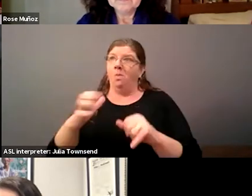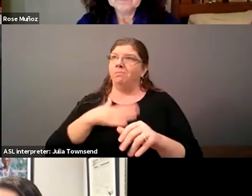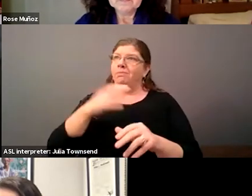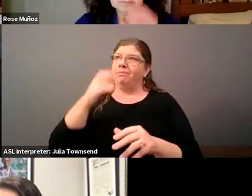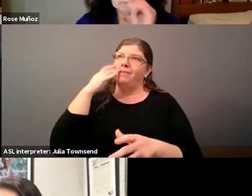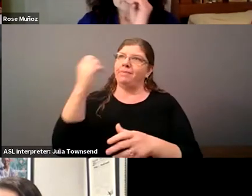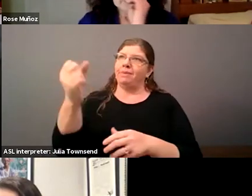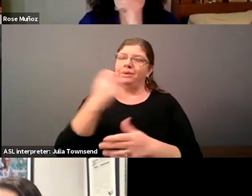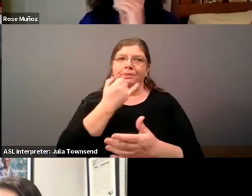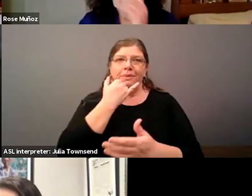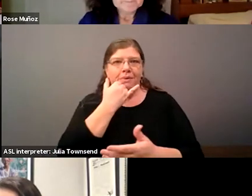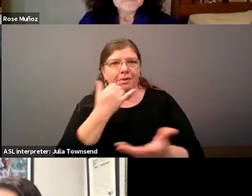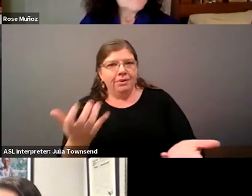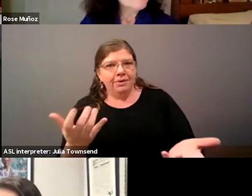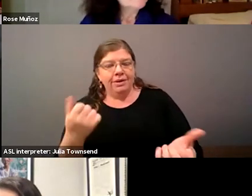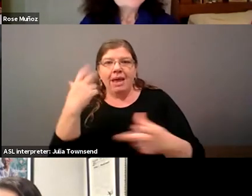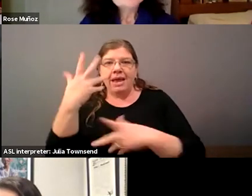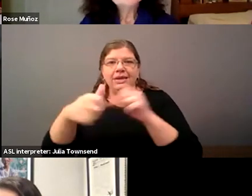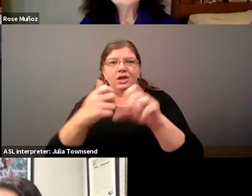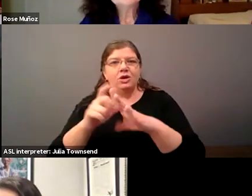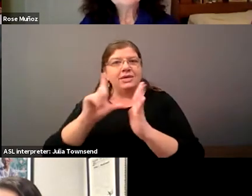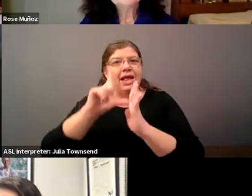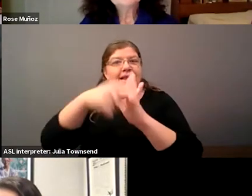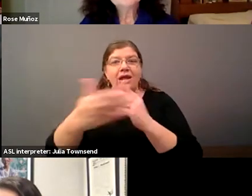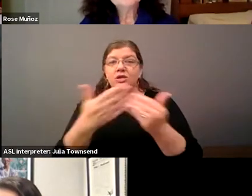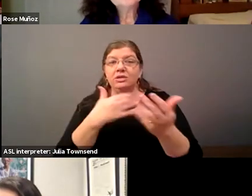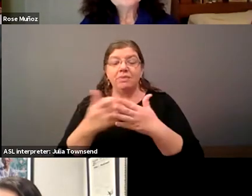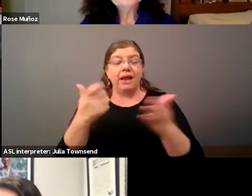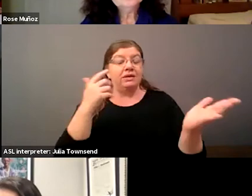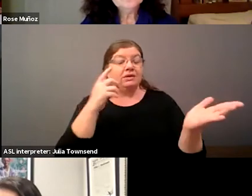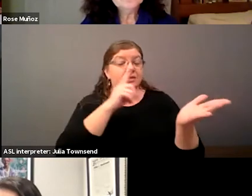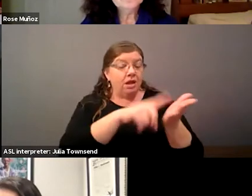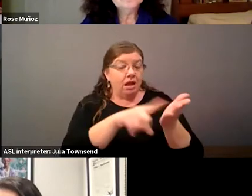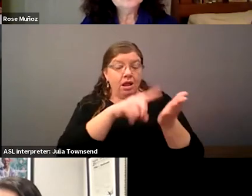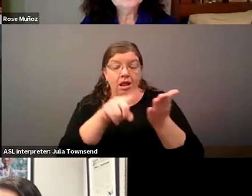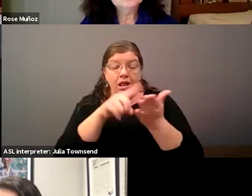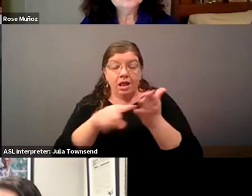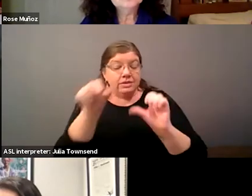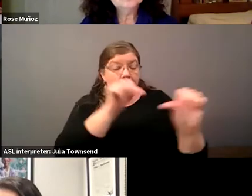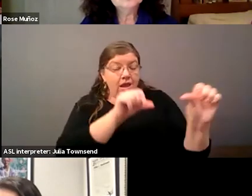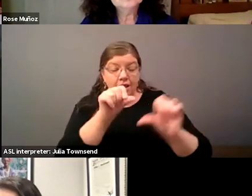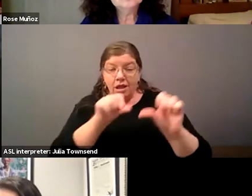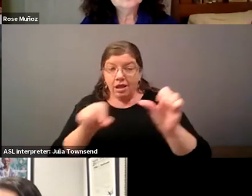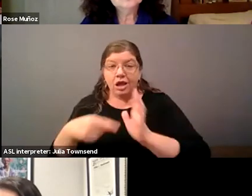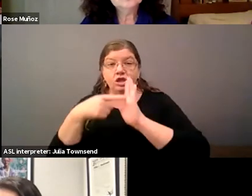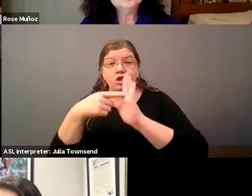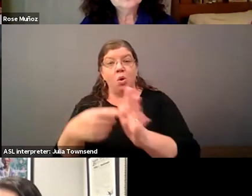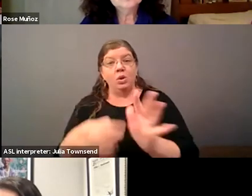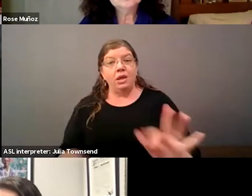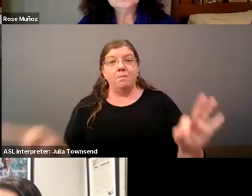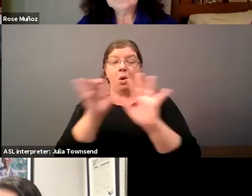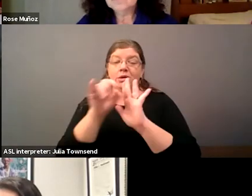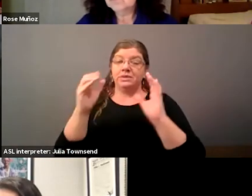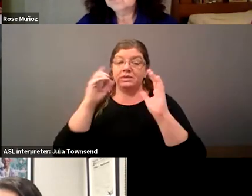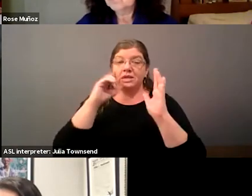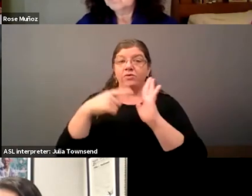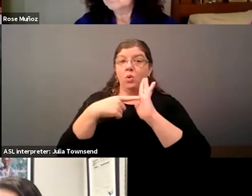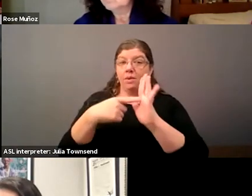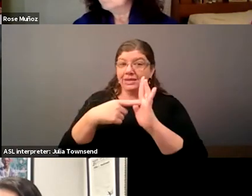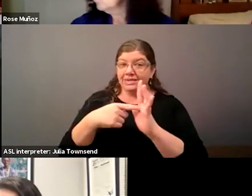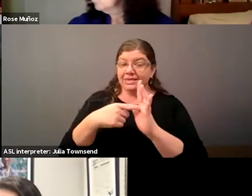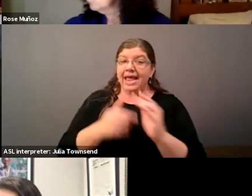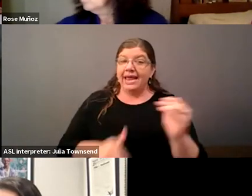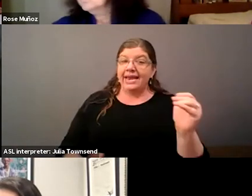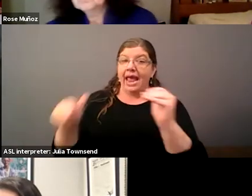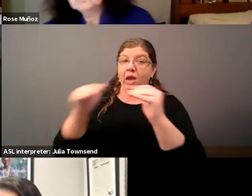me all these years later despite study after study scientifically stating the importance of representation and other equity-based